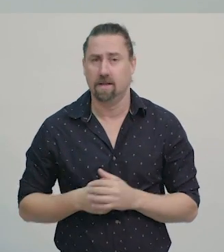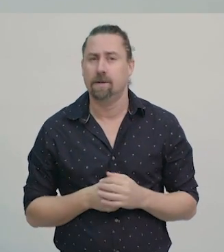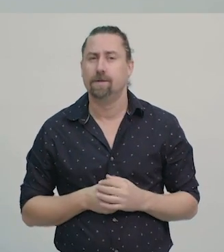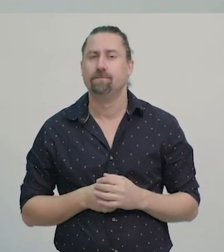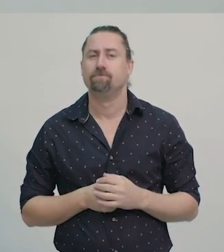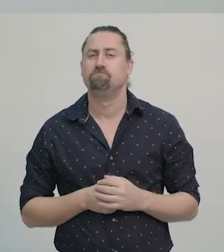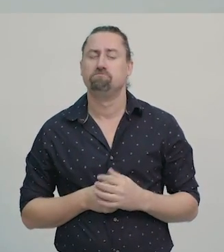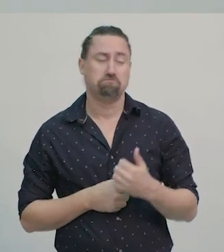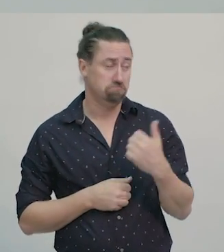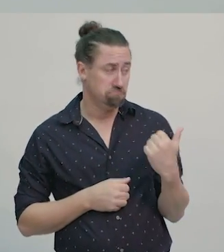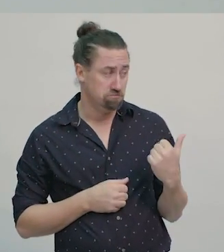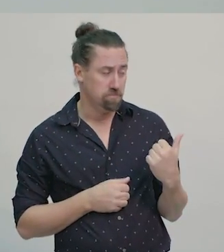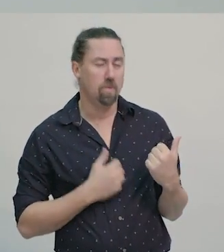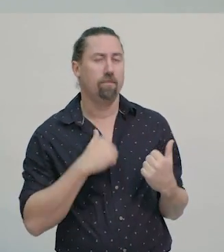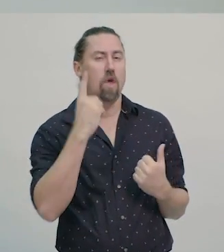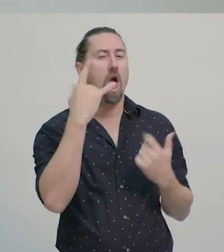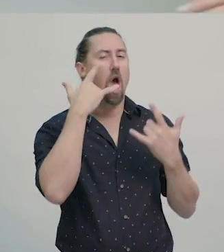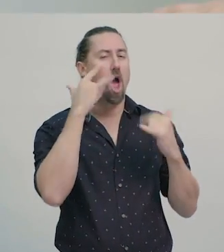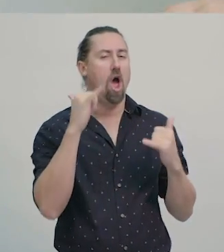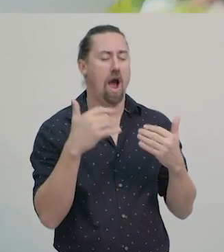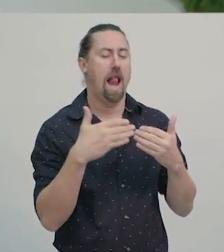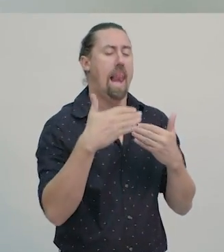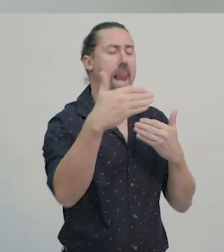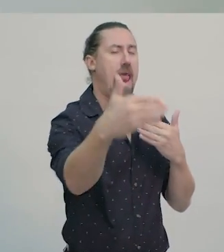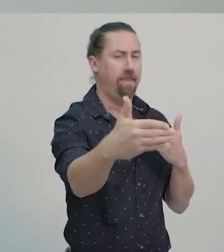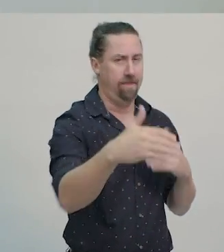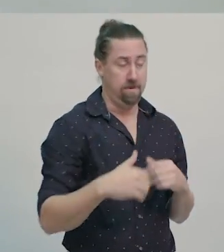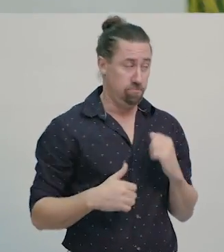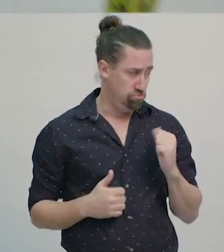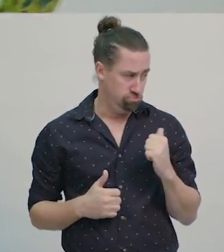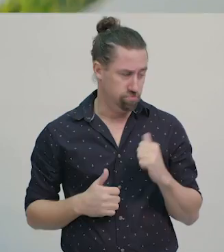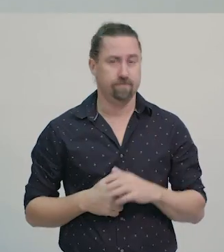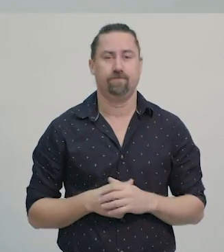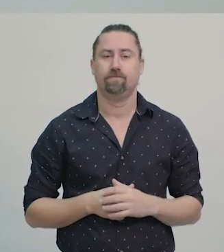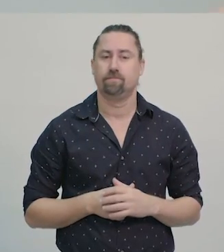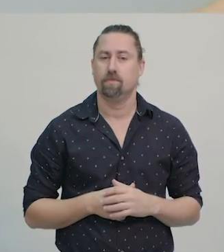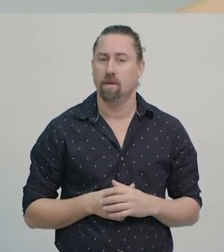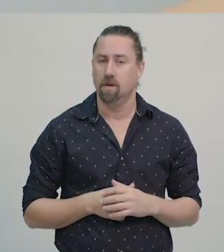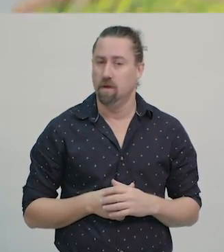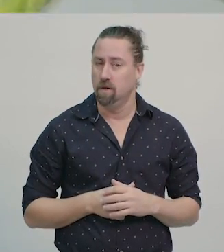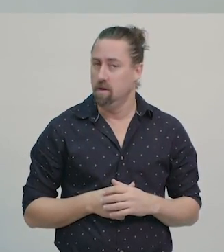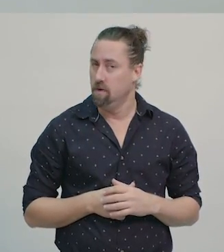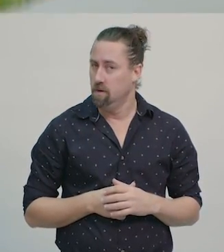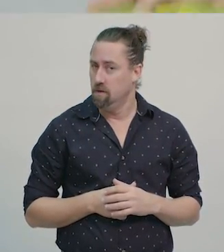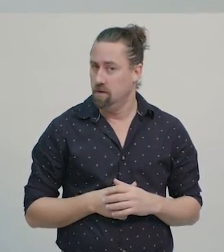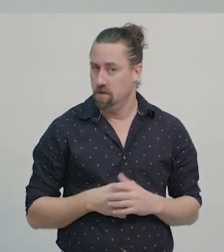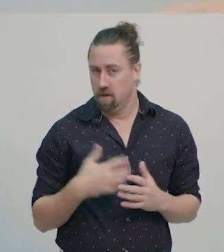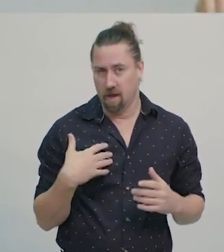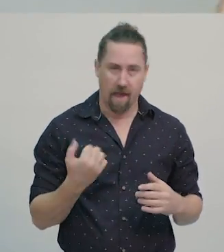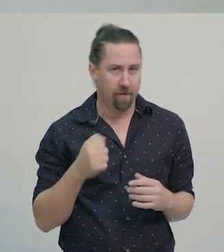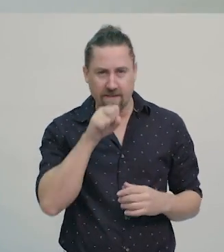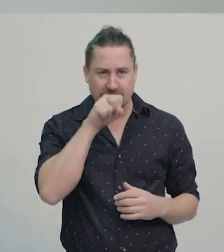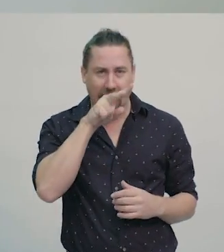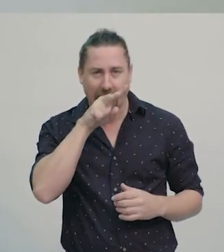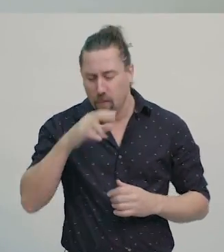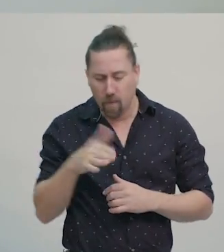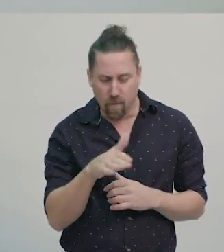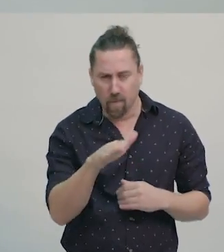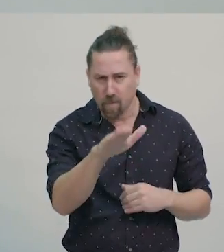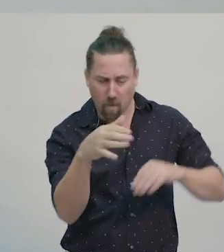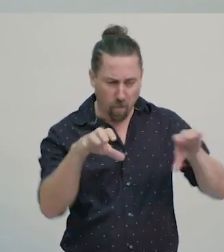turn. Wow, that was so interesting. We saw that we can measure length,